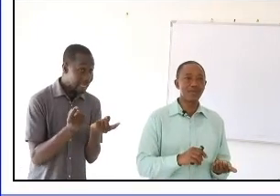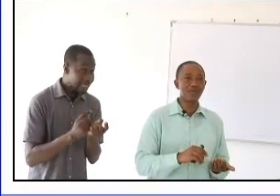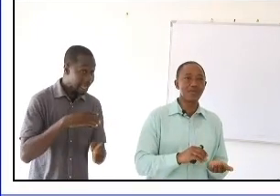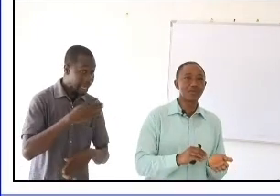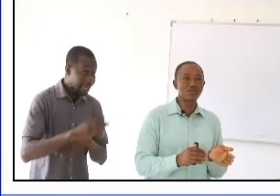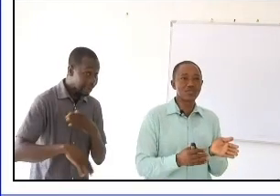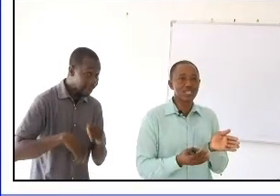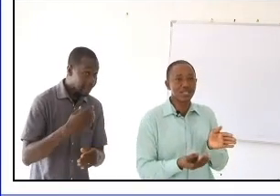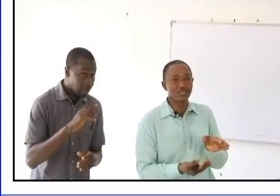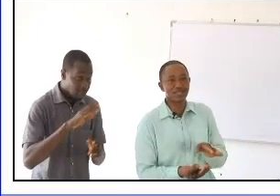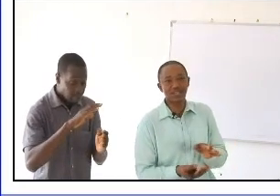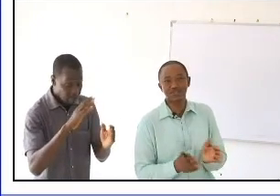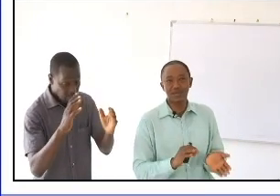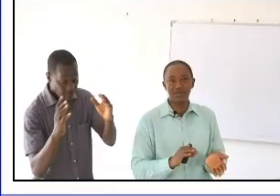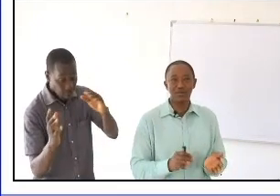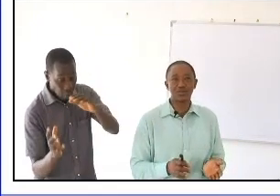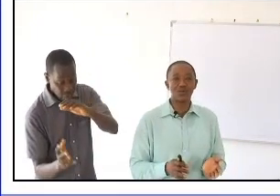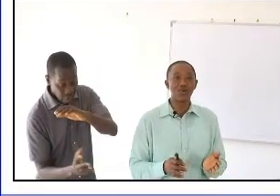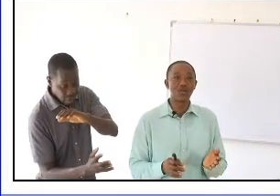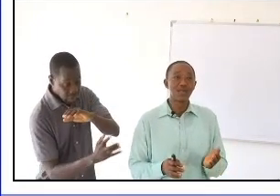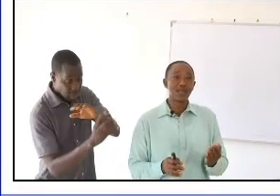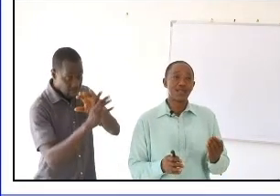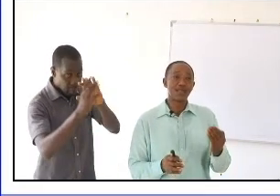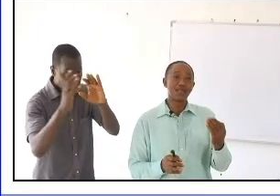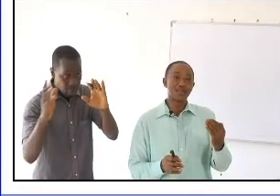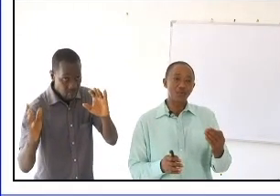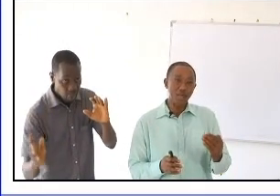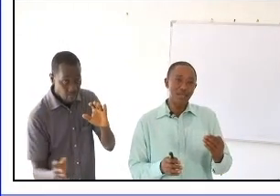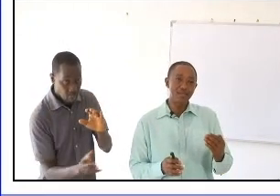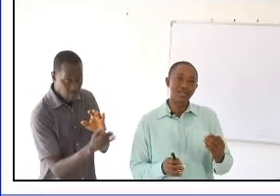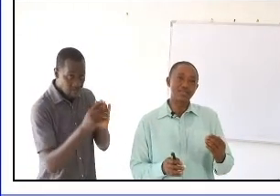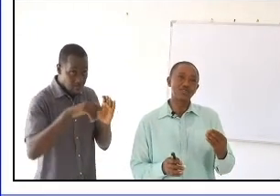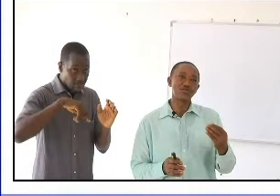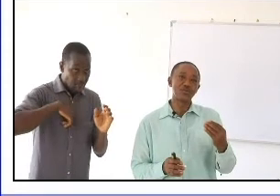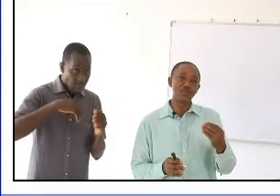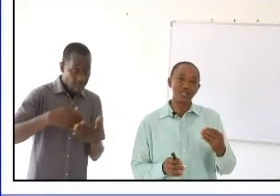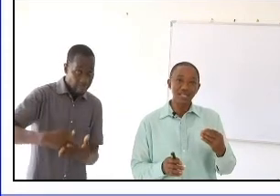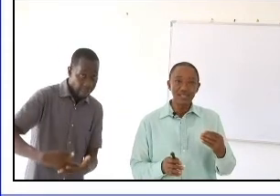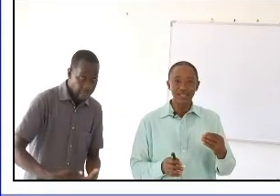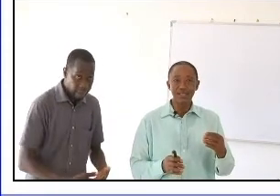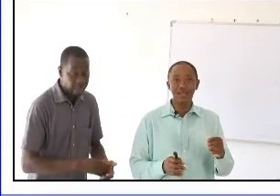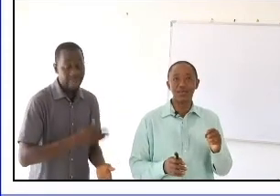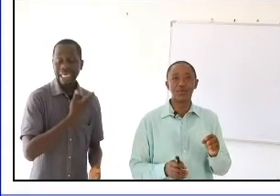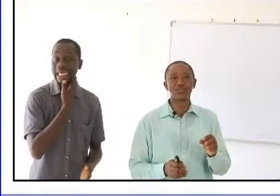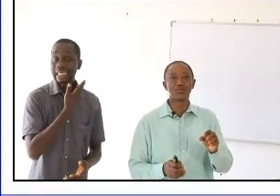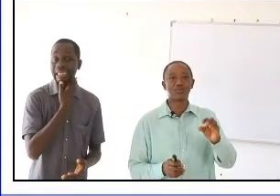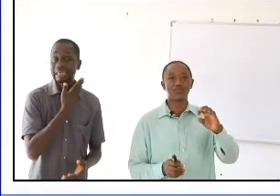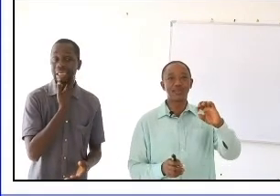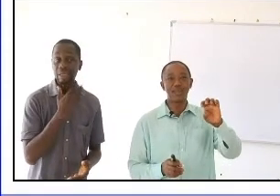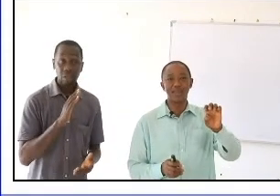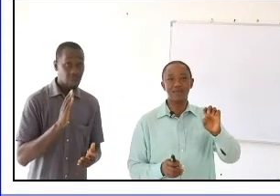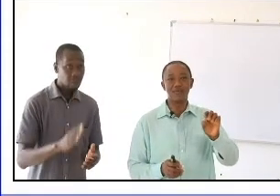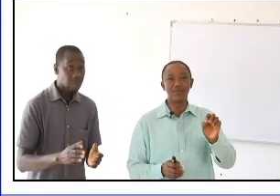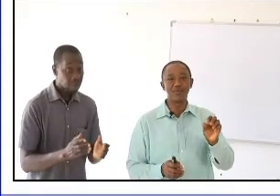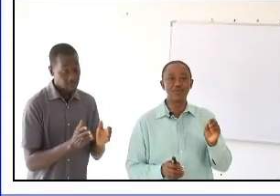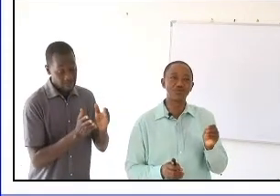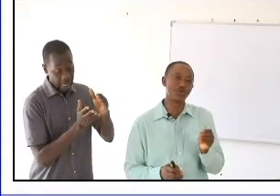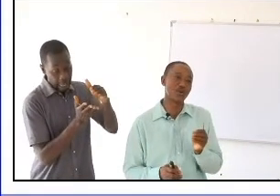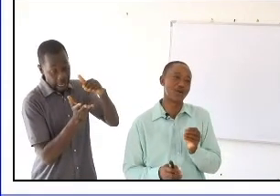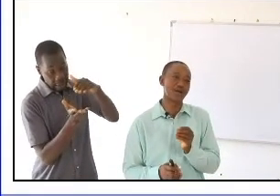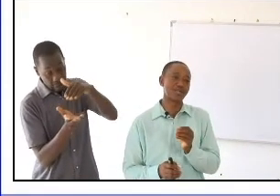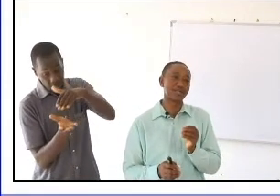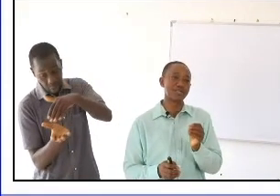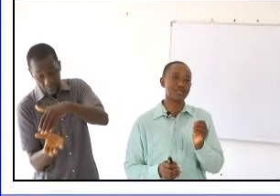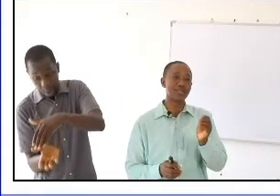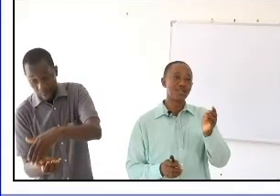because like the baby rotates naturally on its own in a way that it will be easy and possible for the head of the baby to